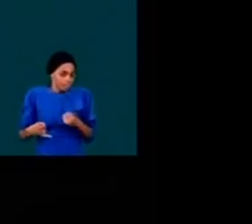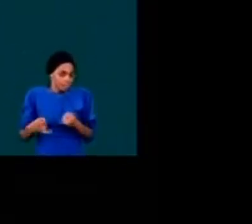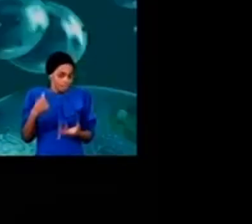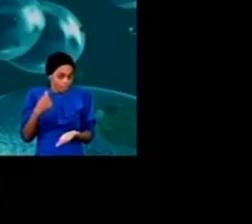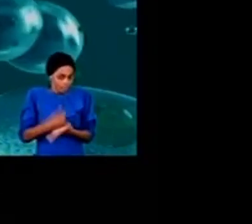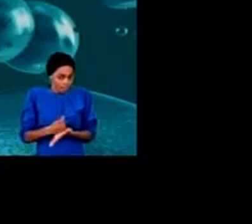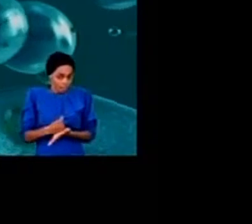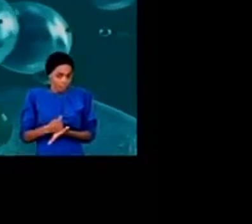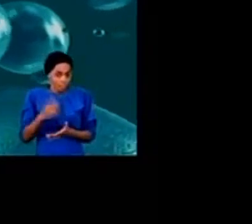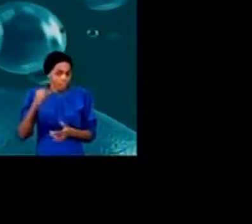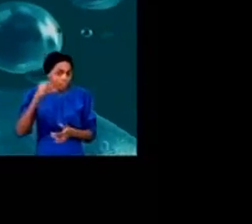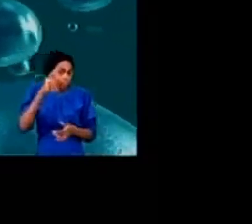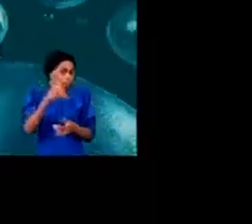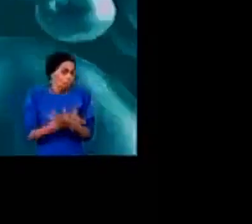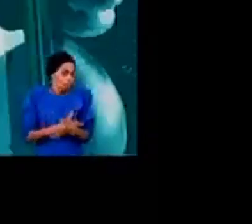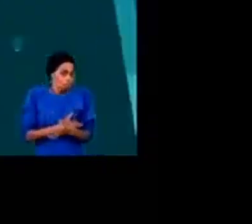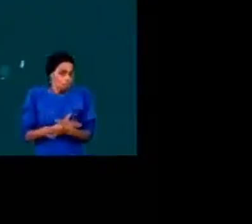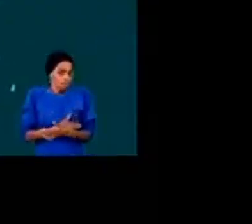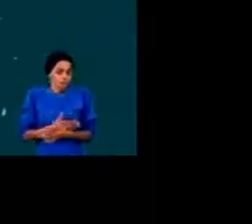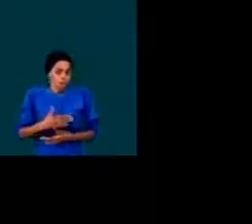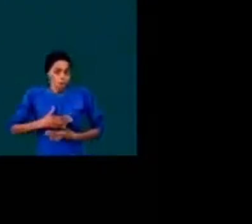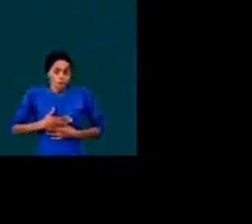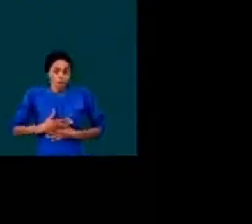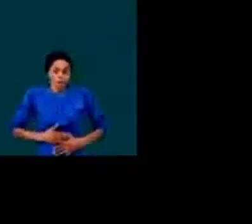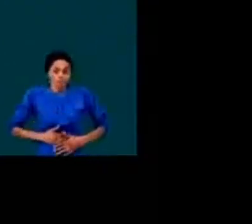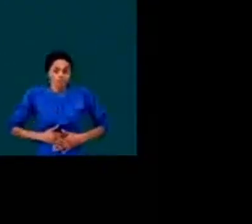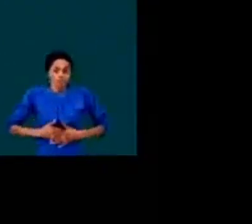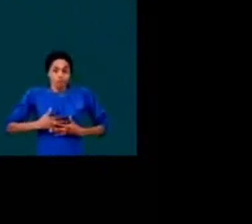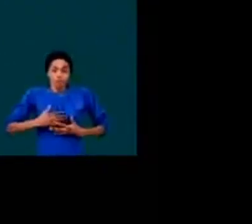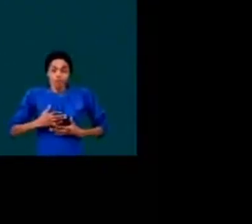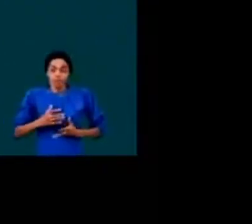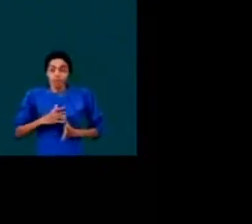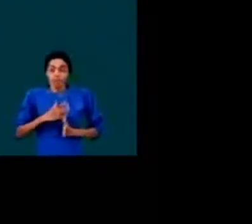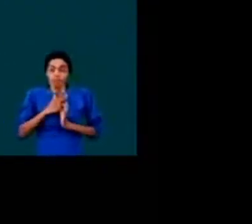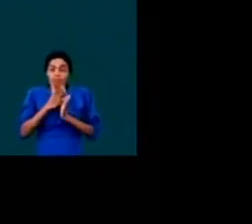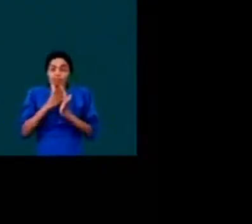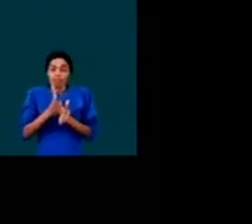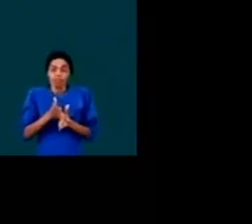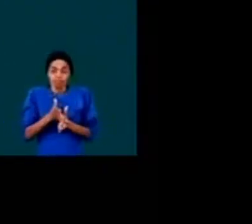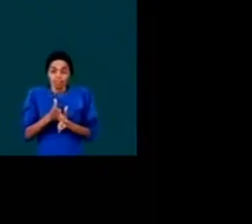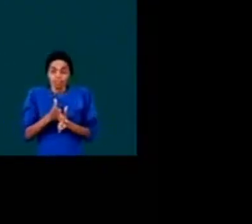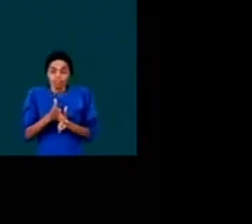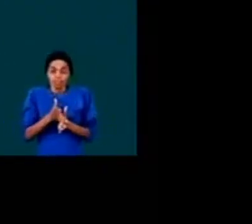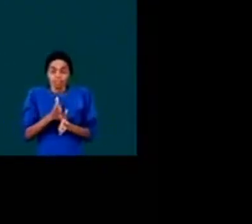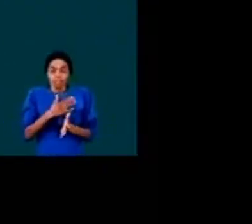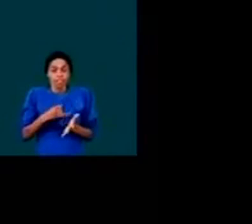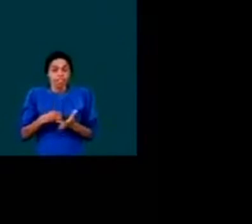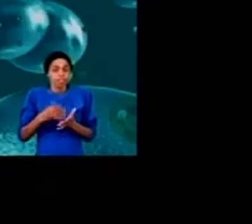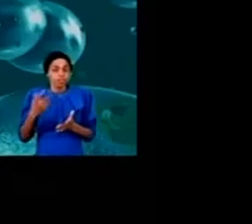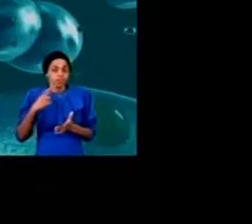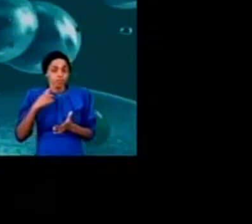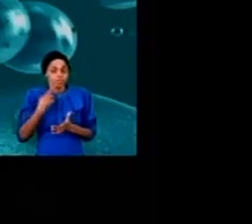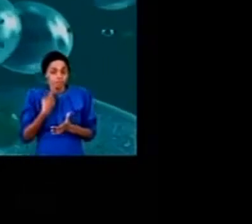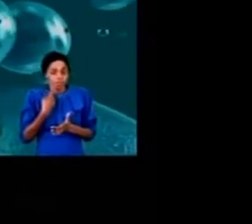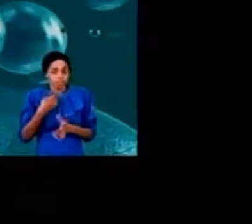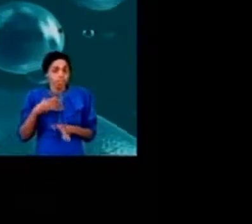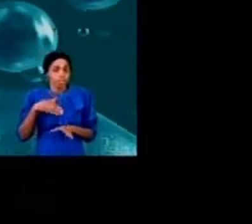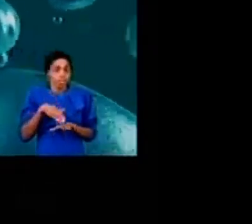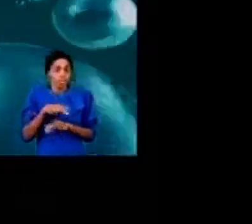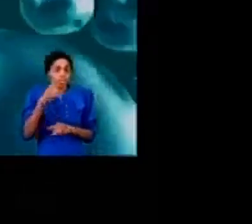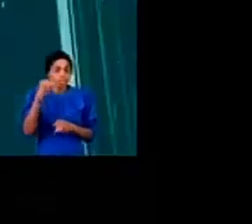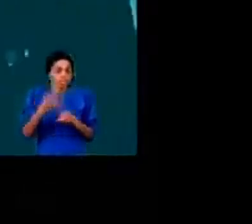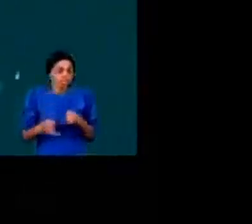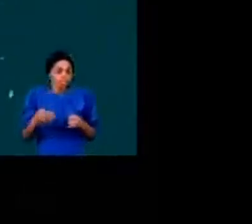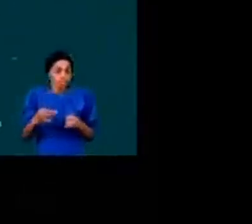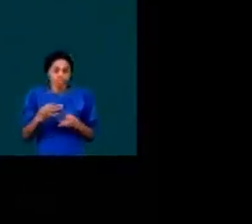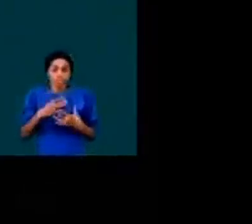end of the vomit, the ulcer pain completely disappeared. Until now, the pain is totally gone.